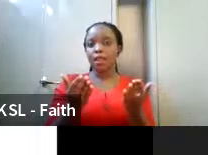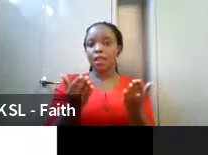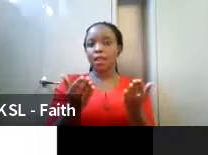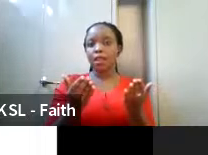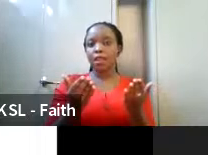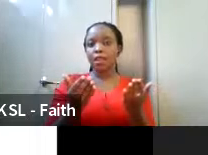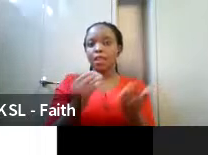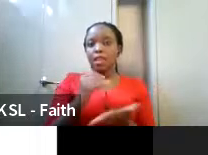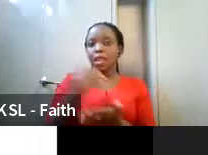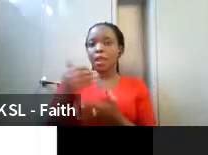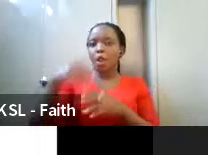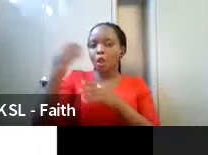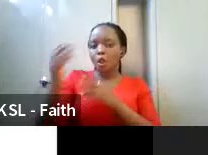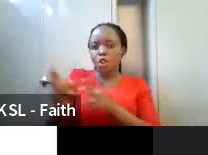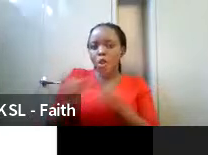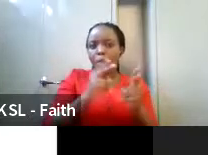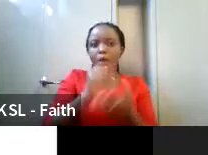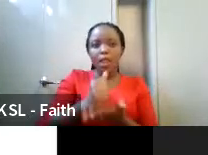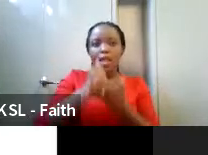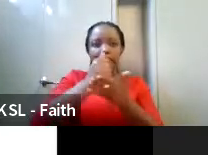assisted normally?